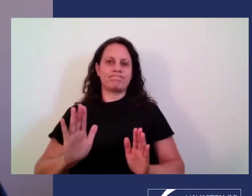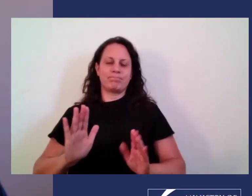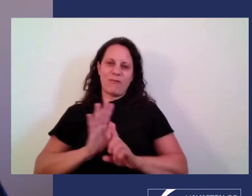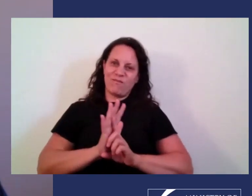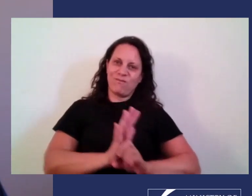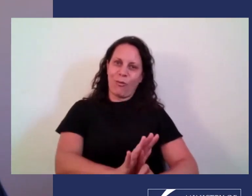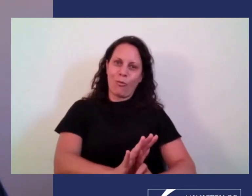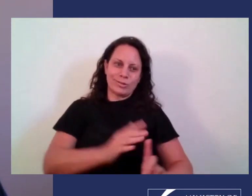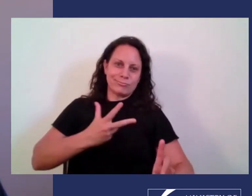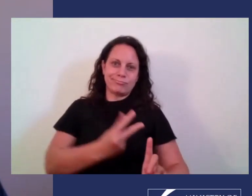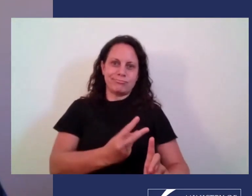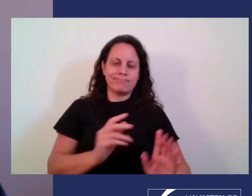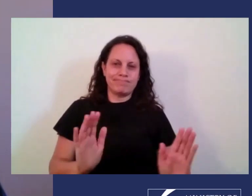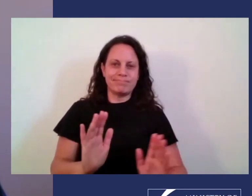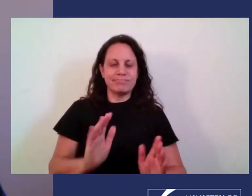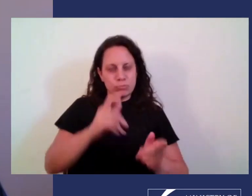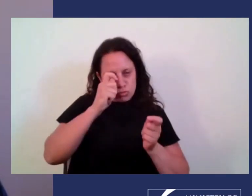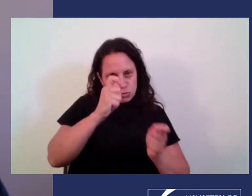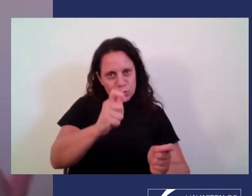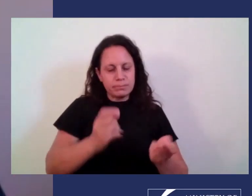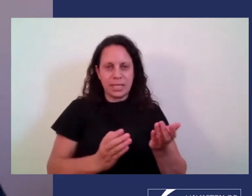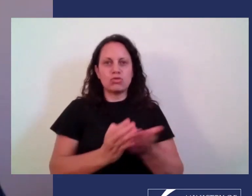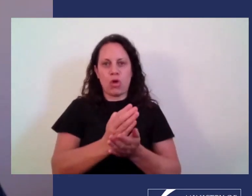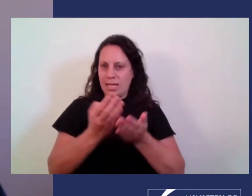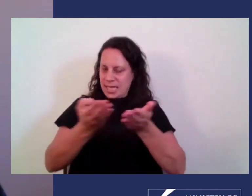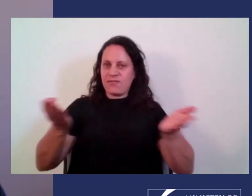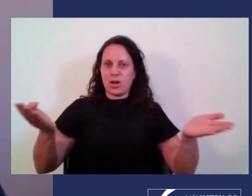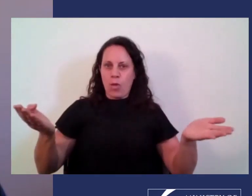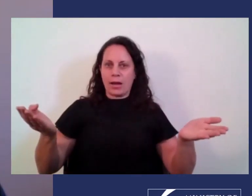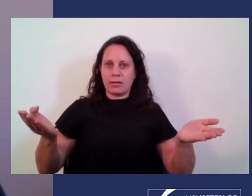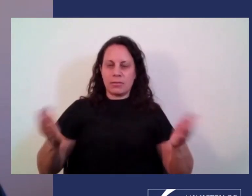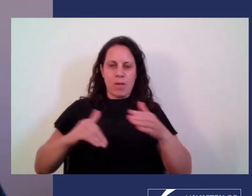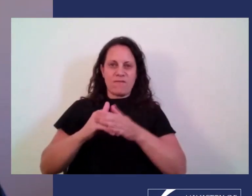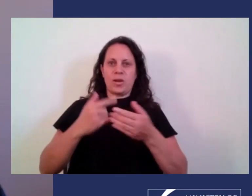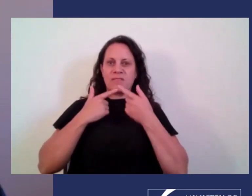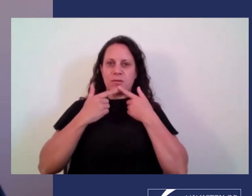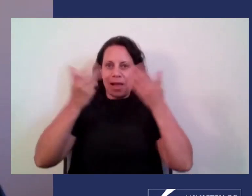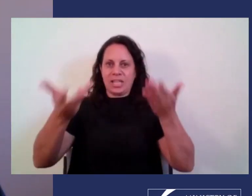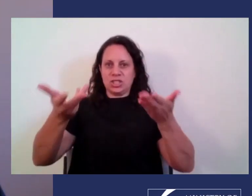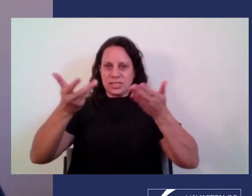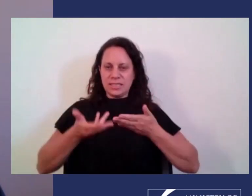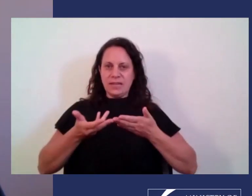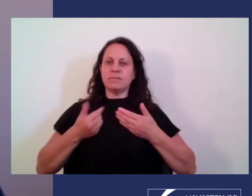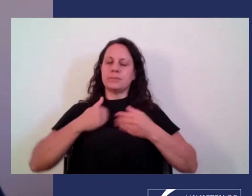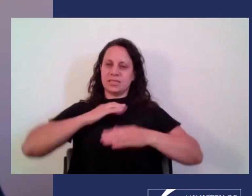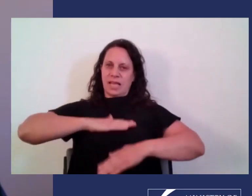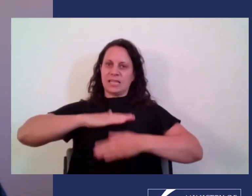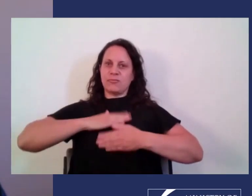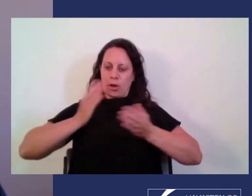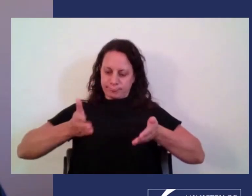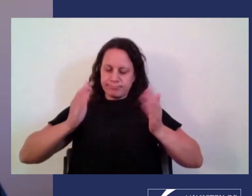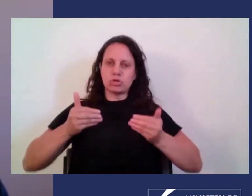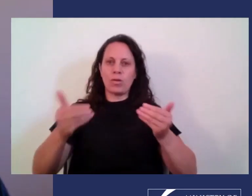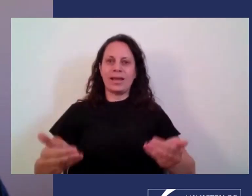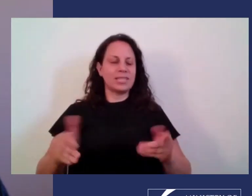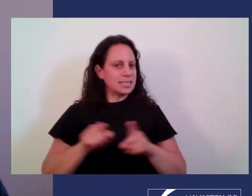respect everybody's right to be informed in their decision and give consent, and that applies to our tamariki